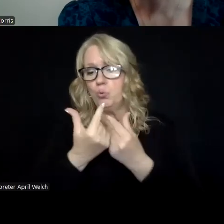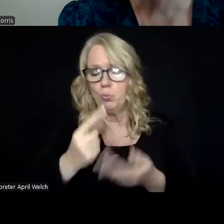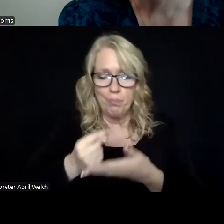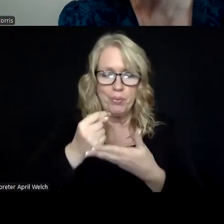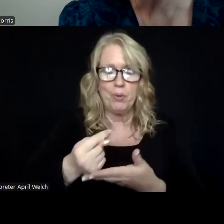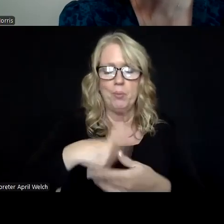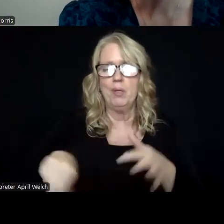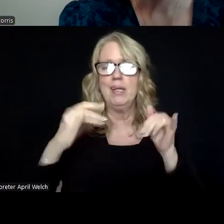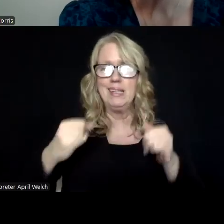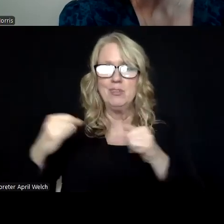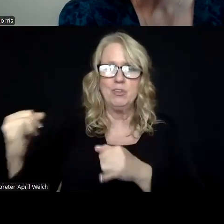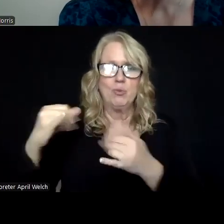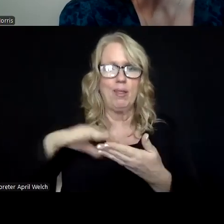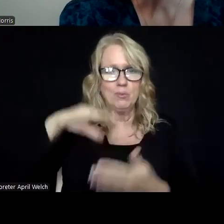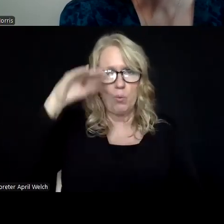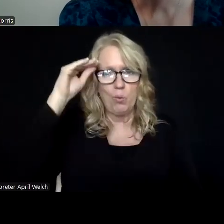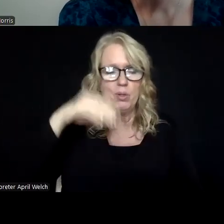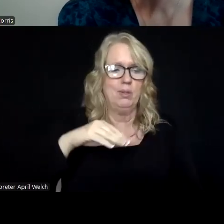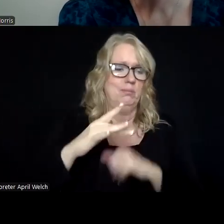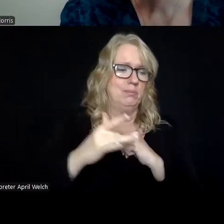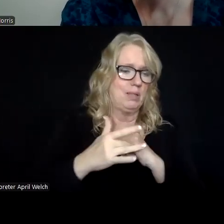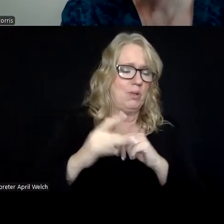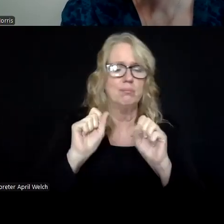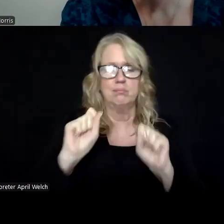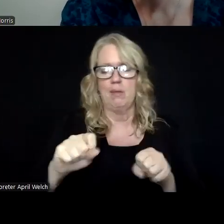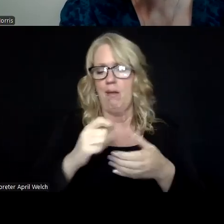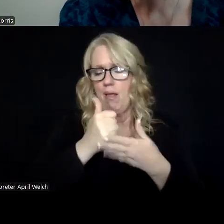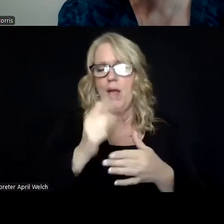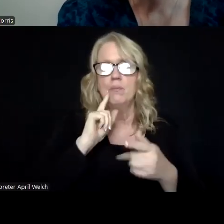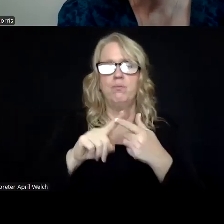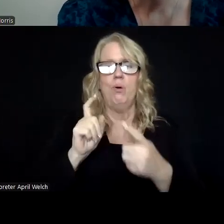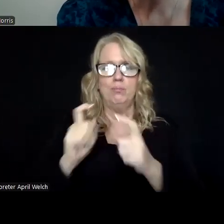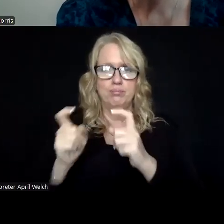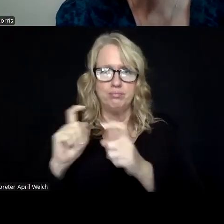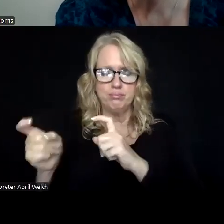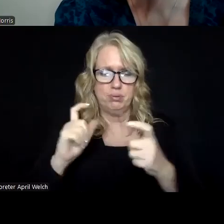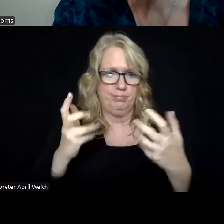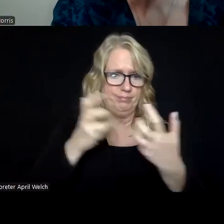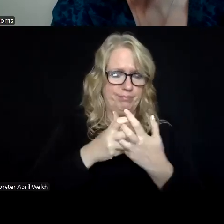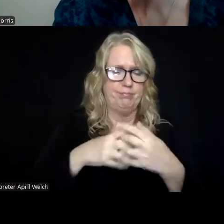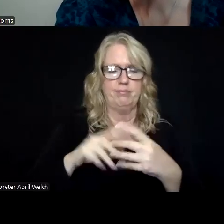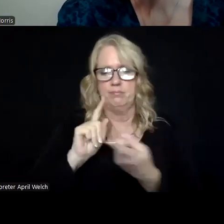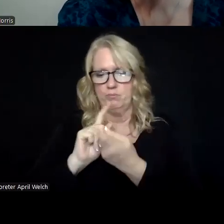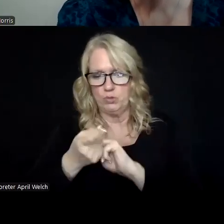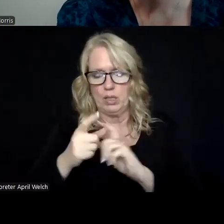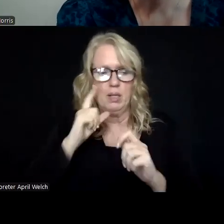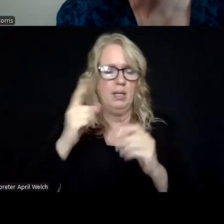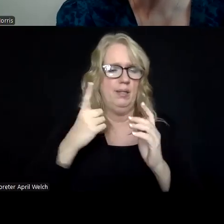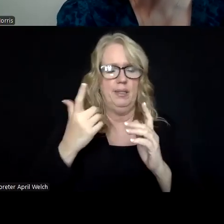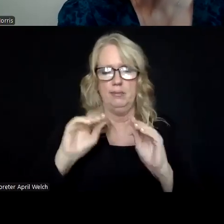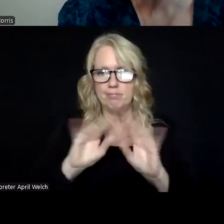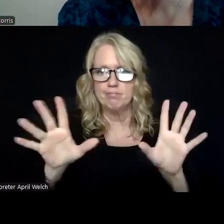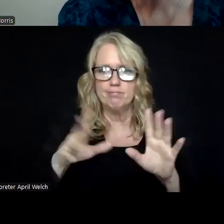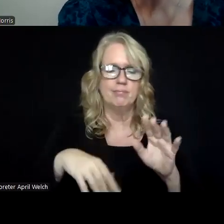for individualized learning. Technology can help us with adaptive communication, translating things in plain language, using